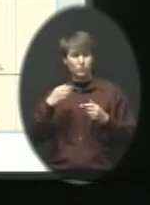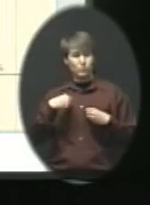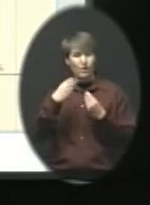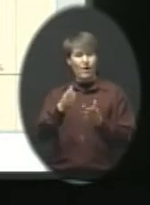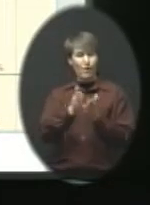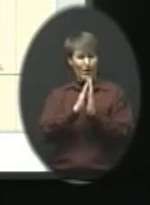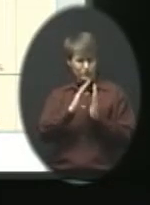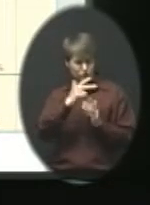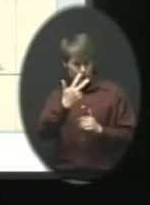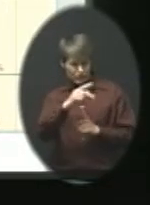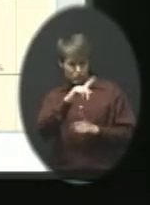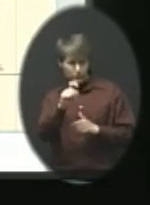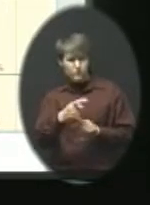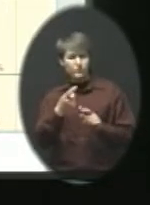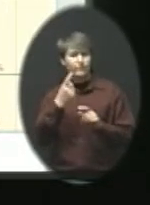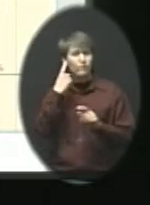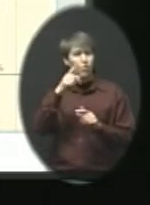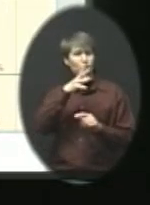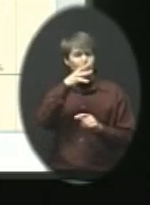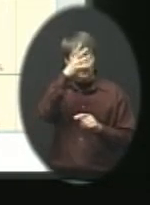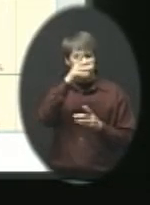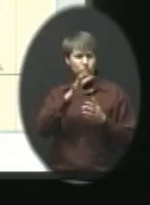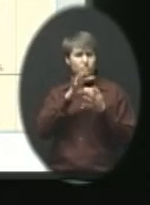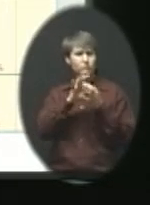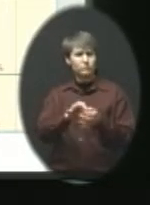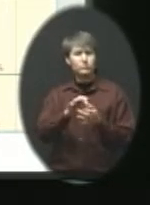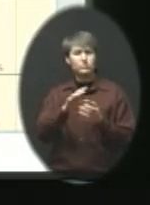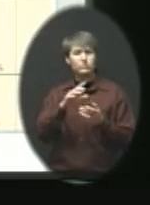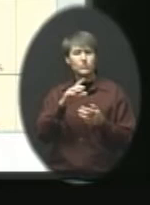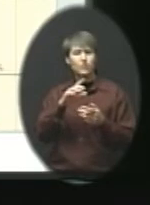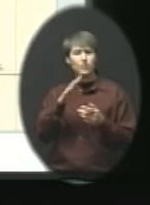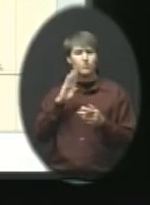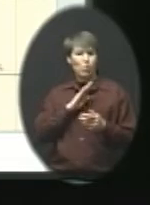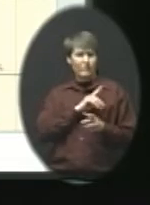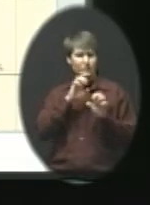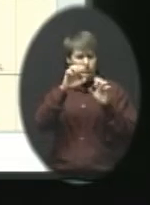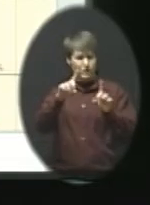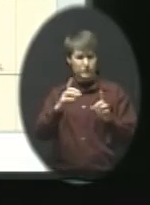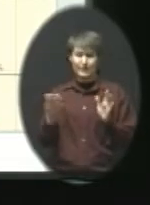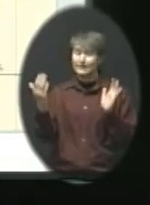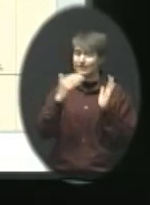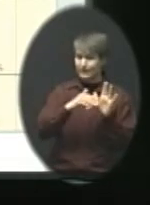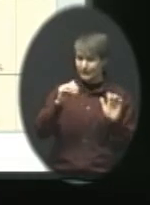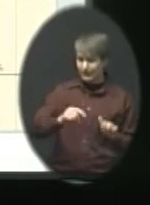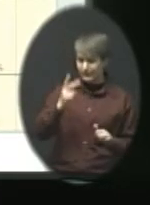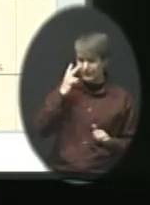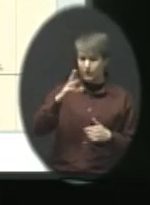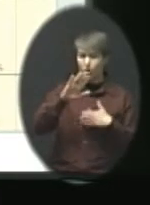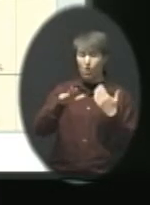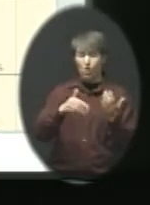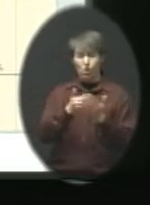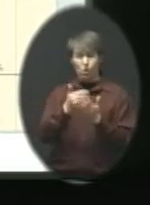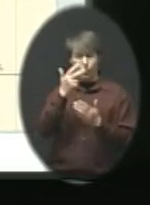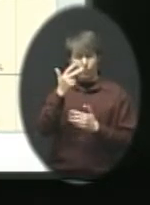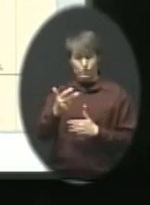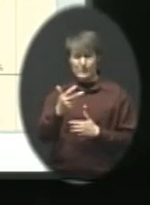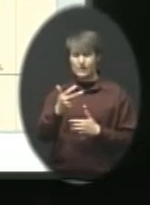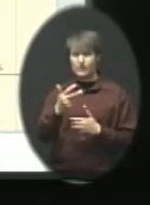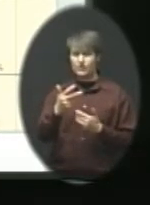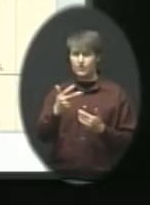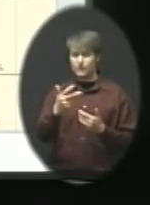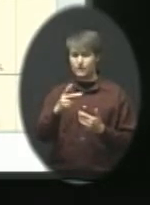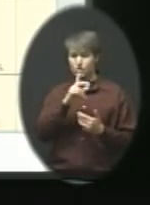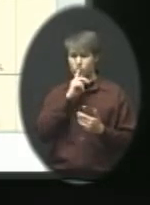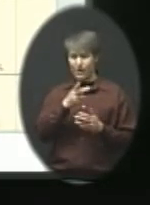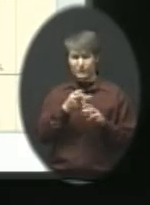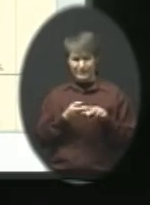of our parents to respond to related to the Board of Education. And you can again see all three of those areas